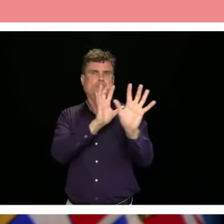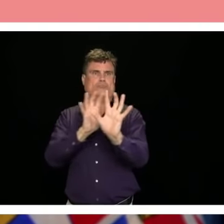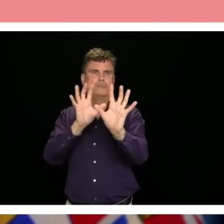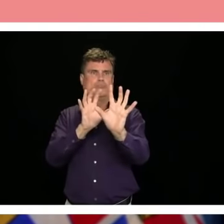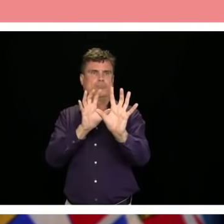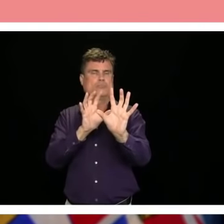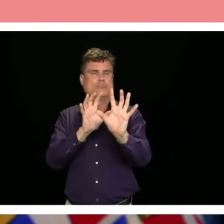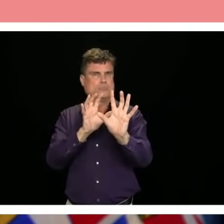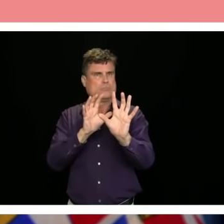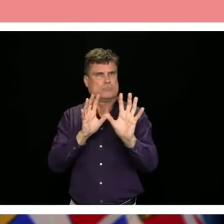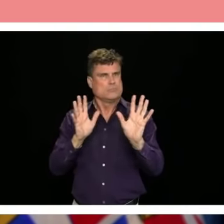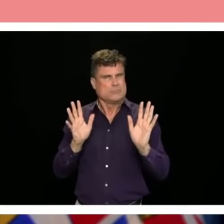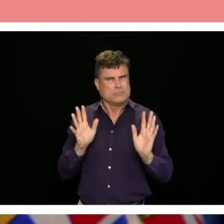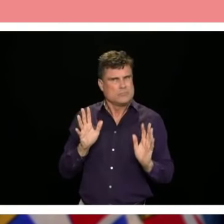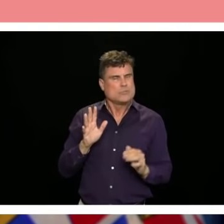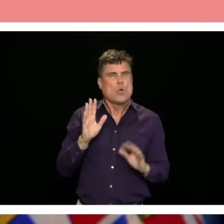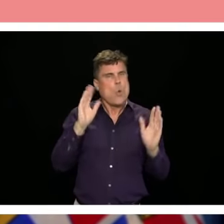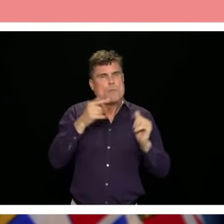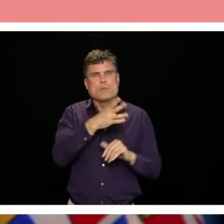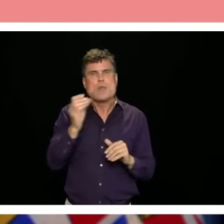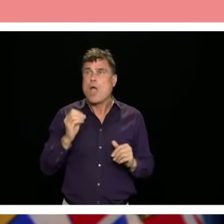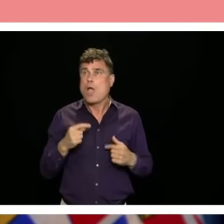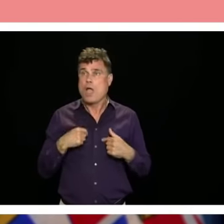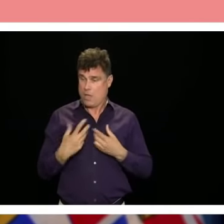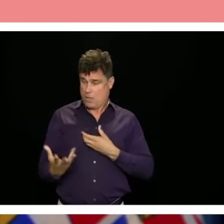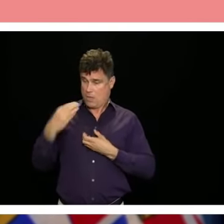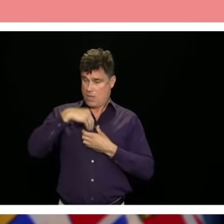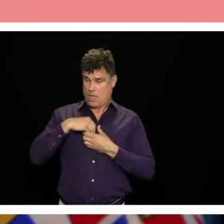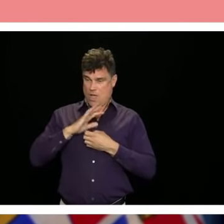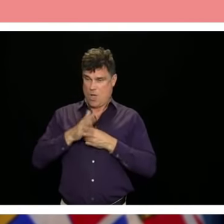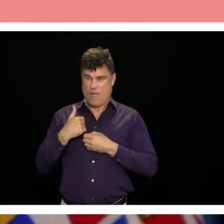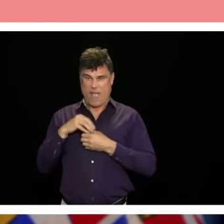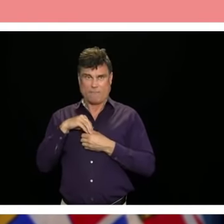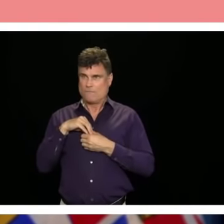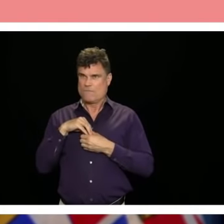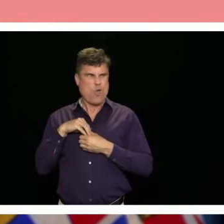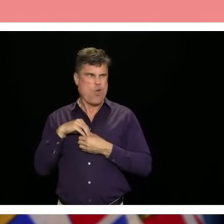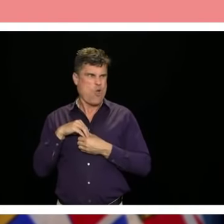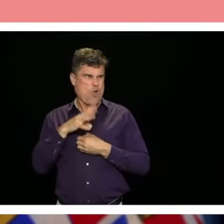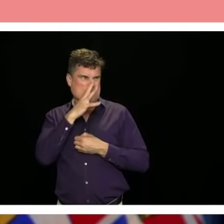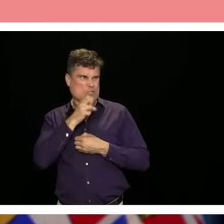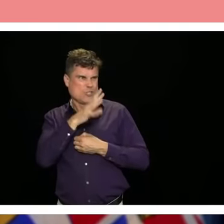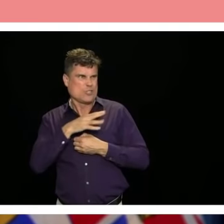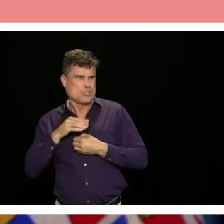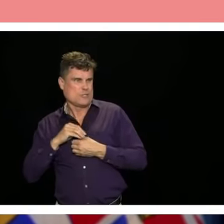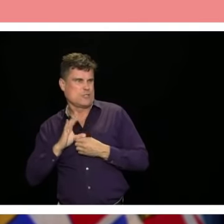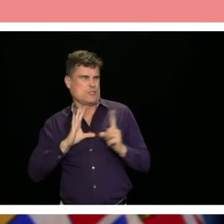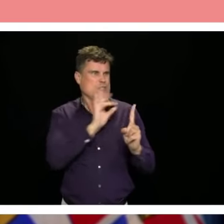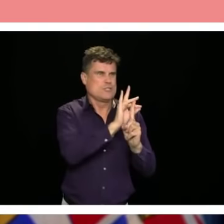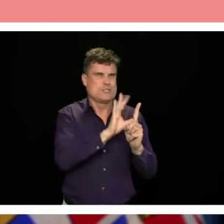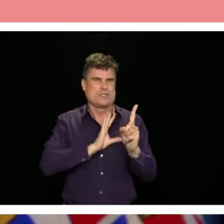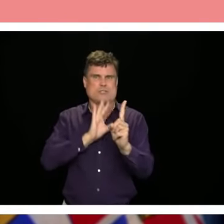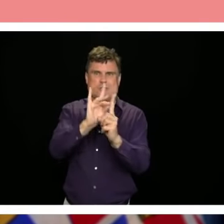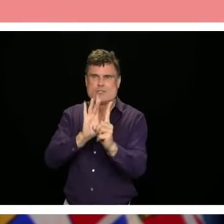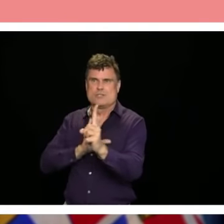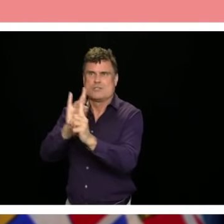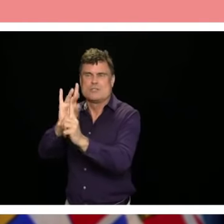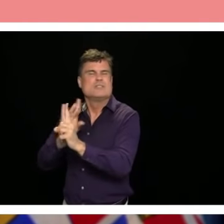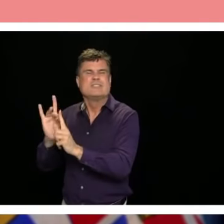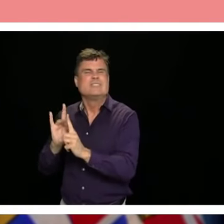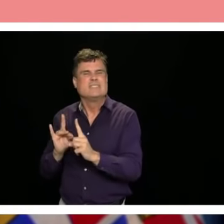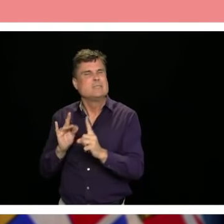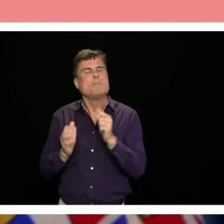So whether we are at work, whether we're thinking of participating in a peaceful demonstration, we need to continue to